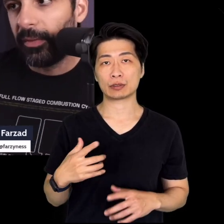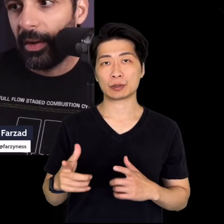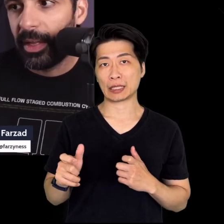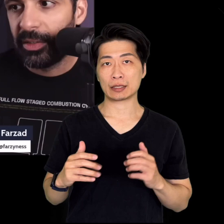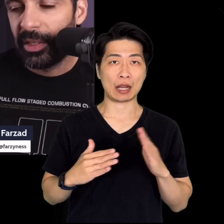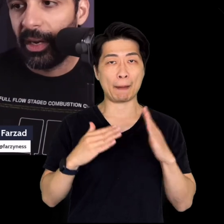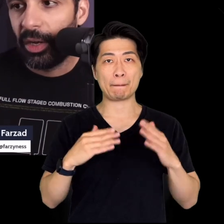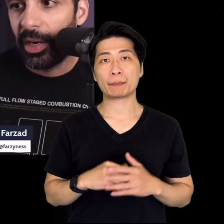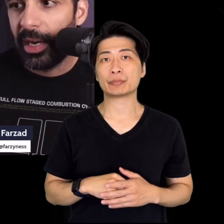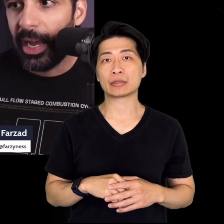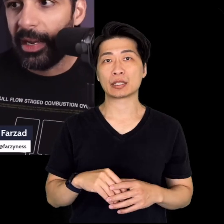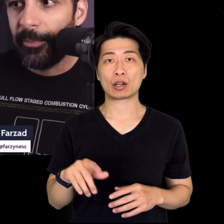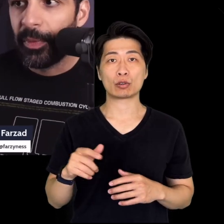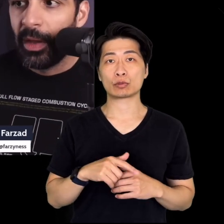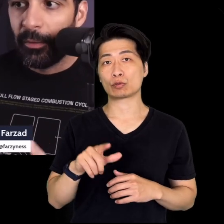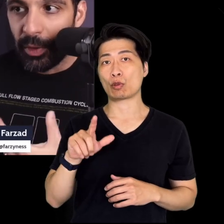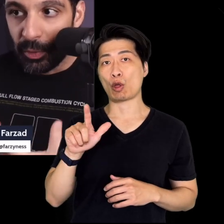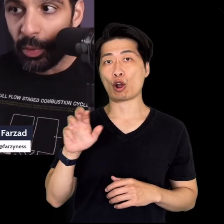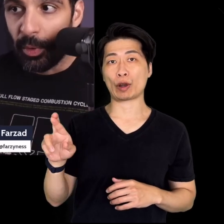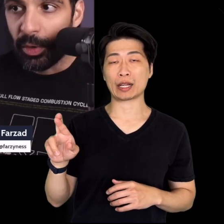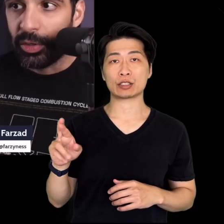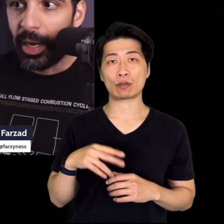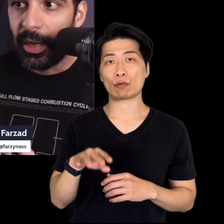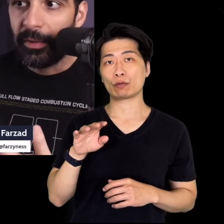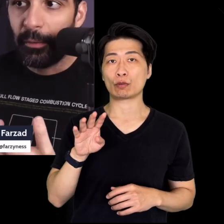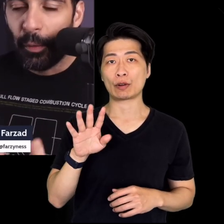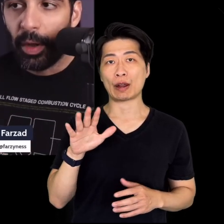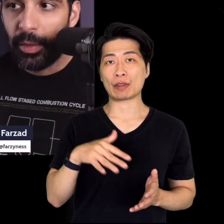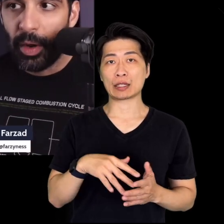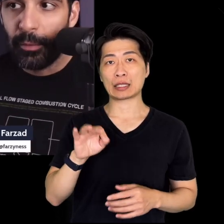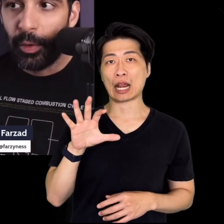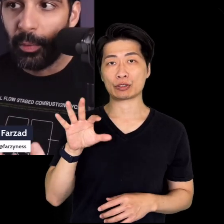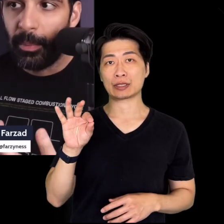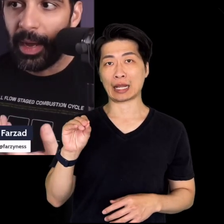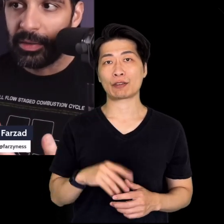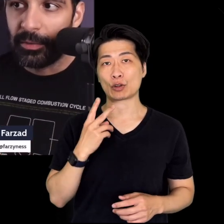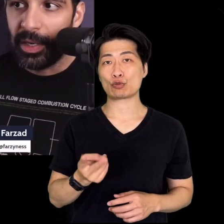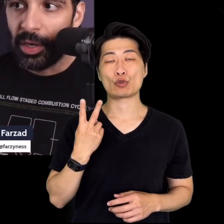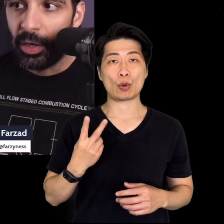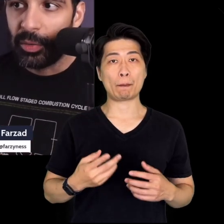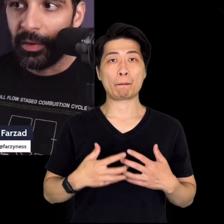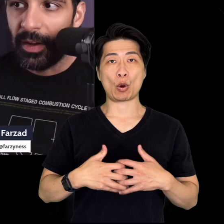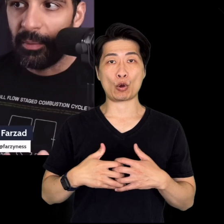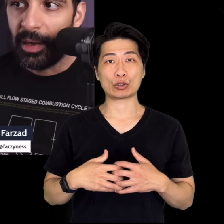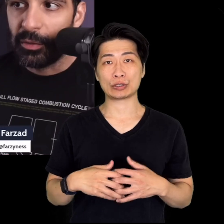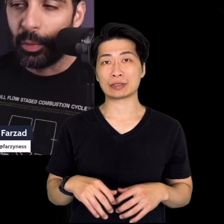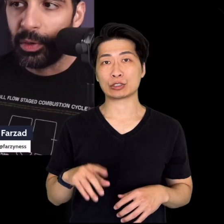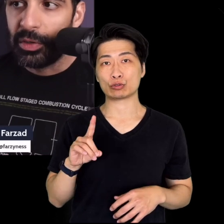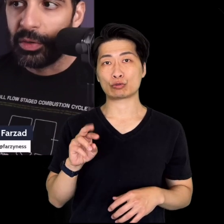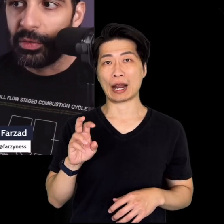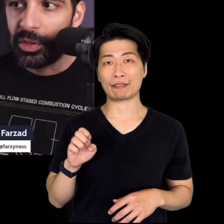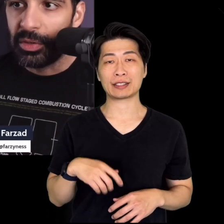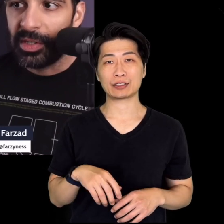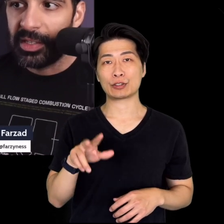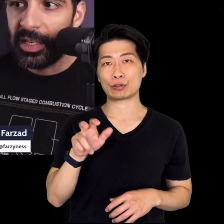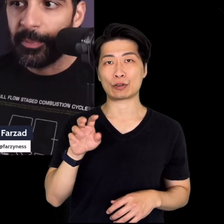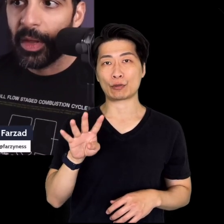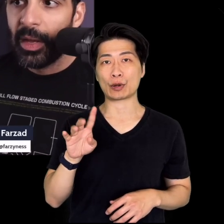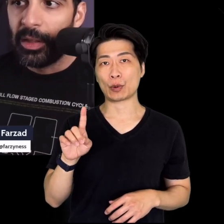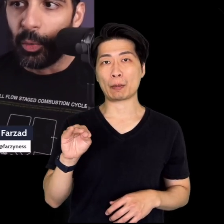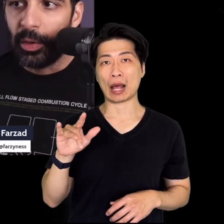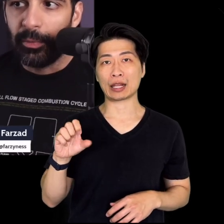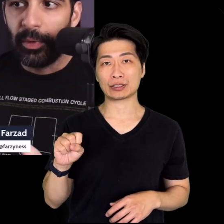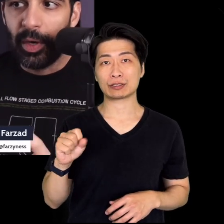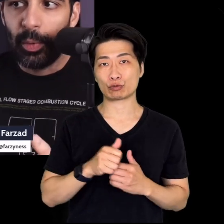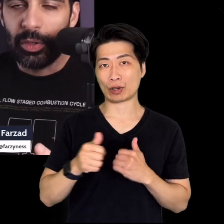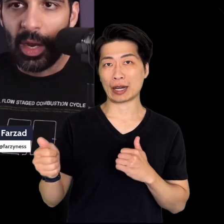it's $45,990 for the dual motor drive, 341 miles of range, 125 miles, 4.20 to 60.